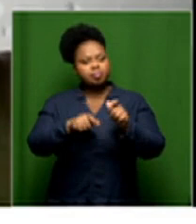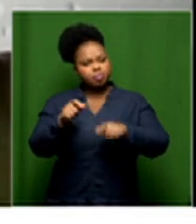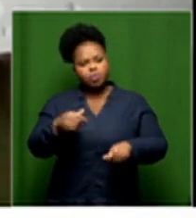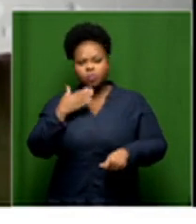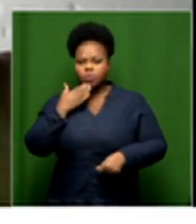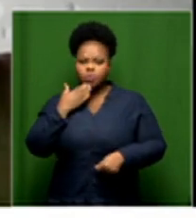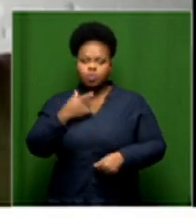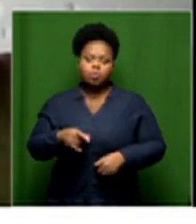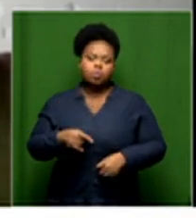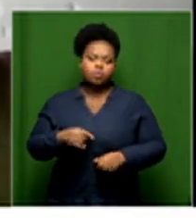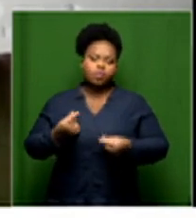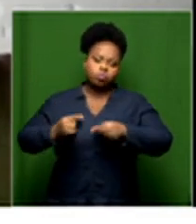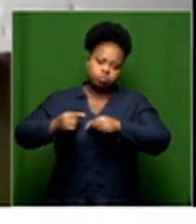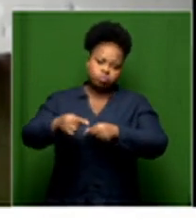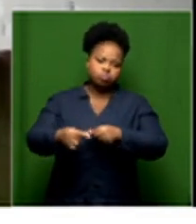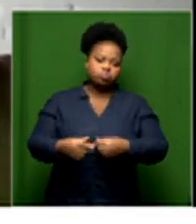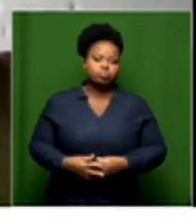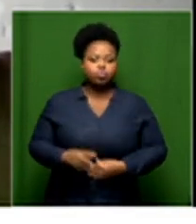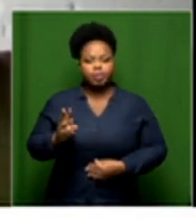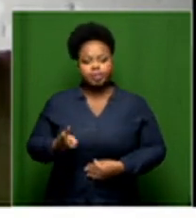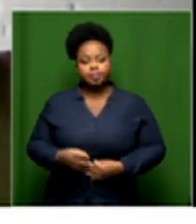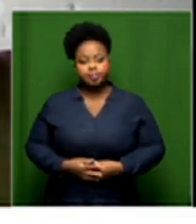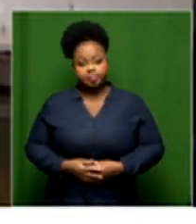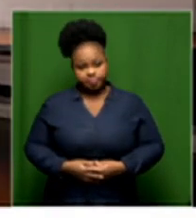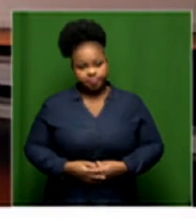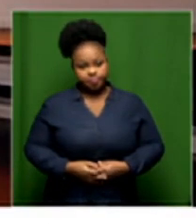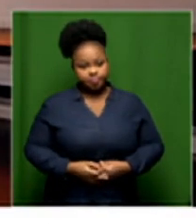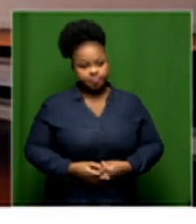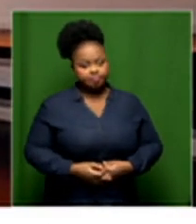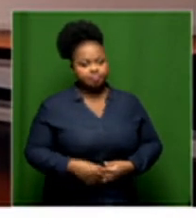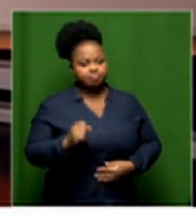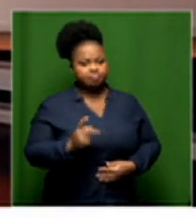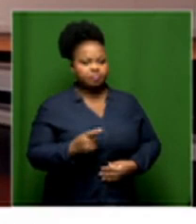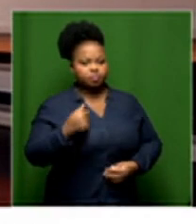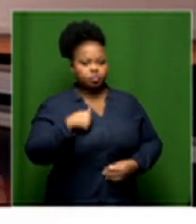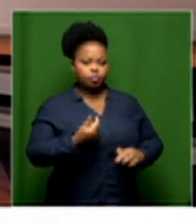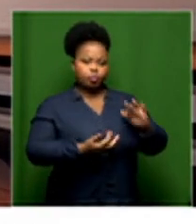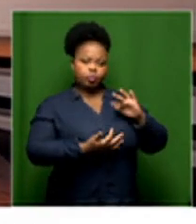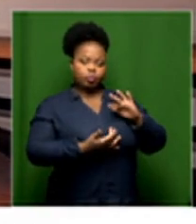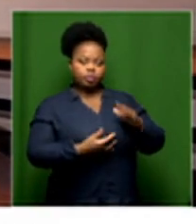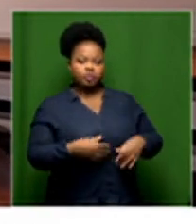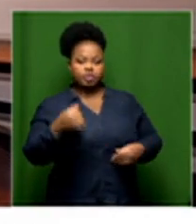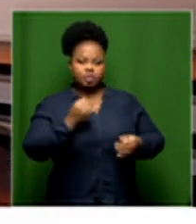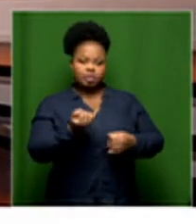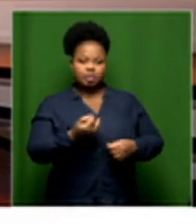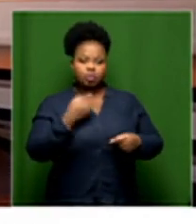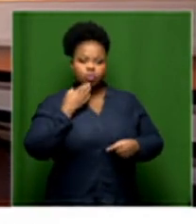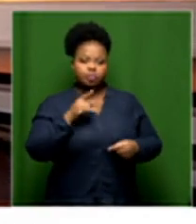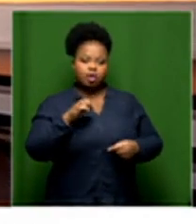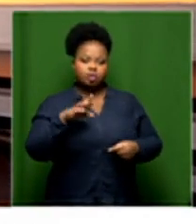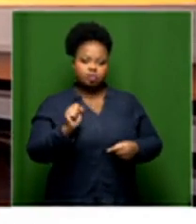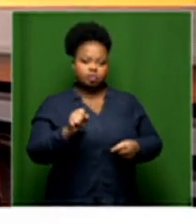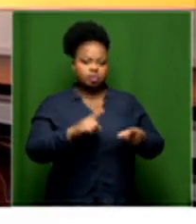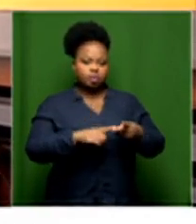bring forth more generation and new generation. Okay. Kayton, you draw inspiration from artists such as Bruno